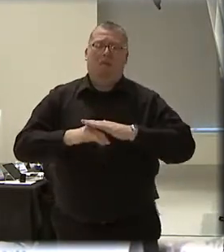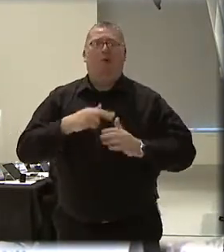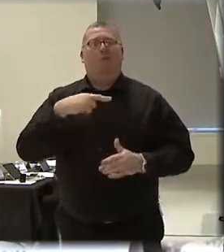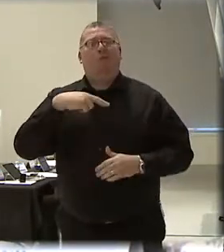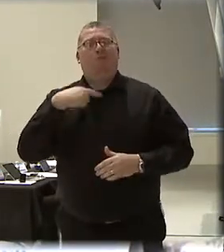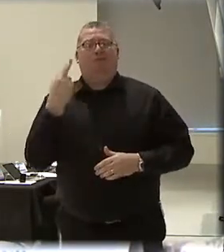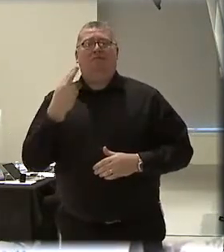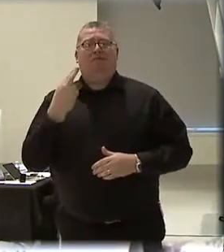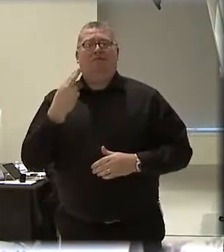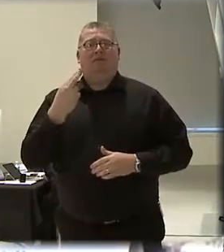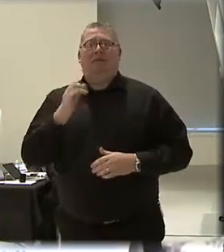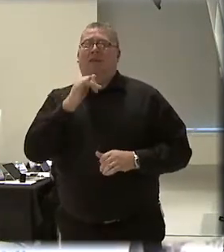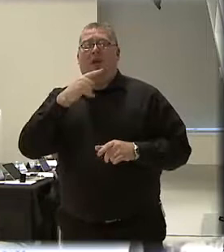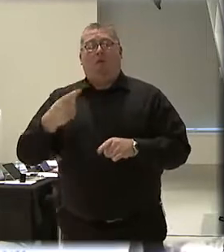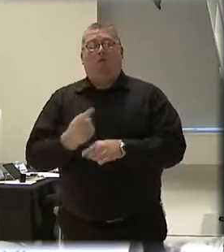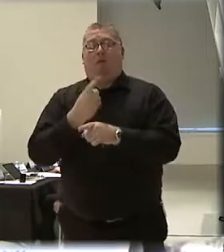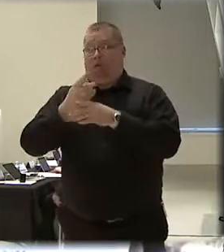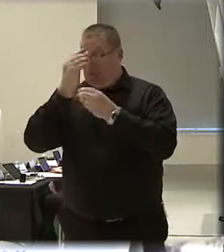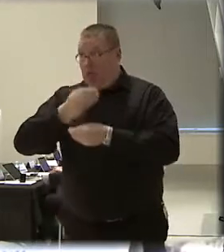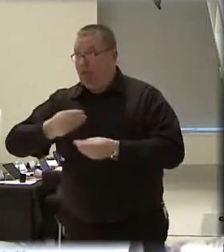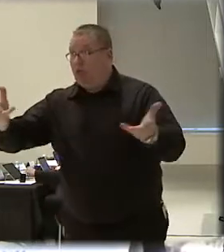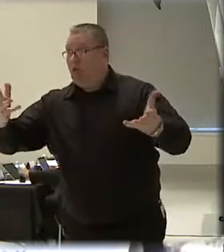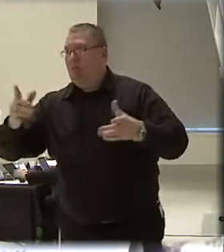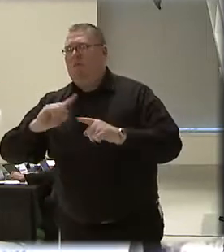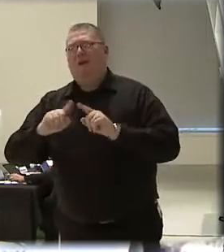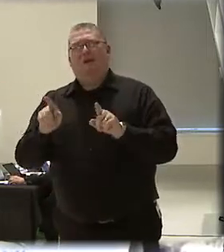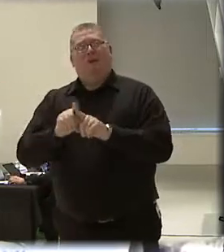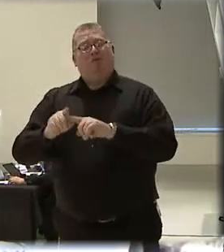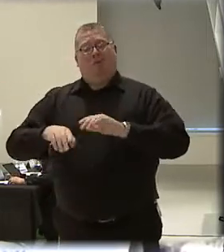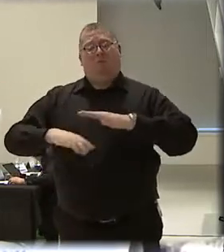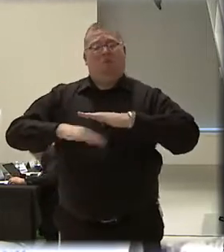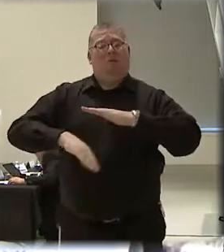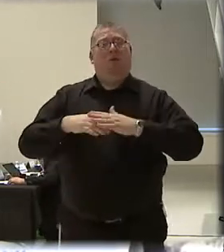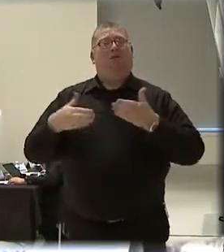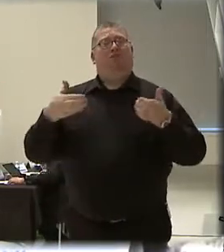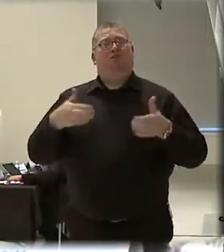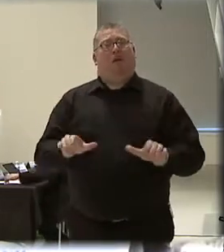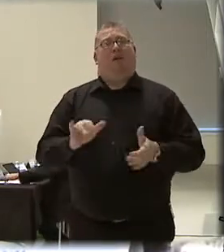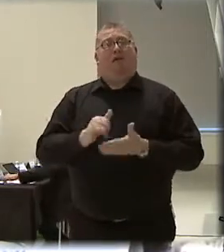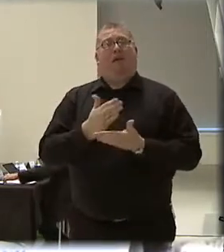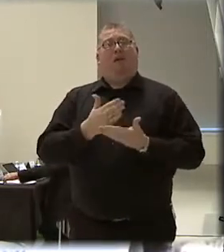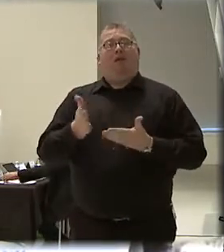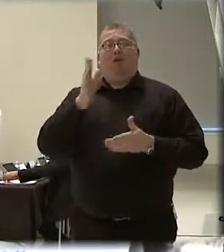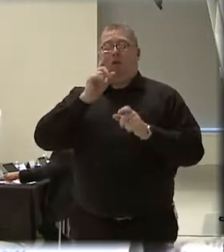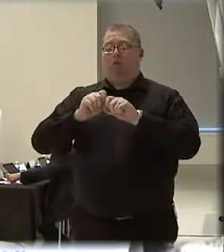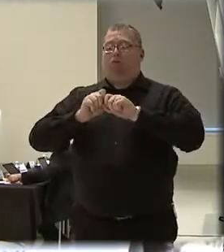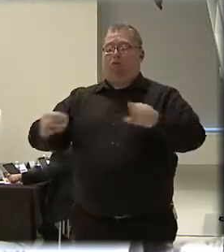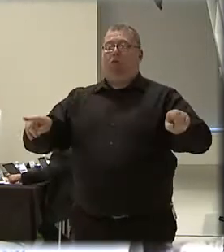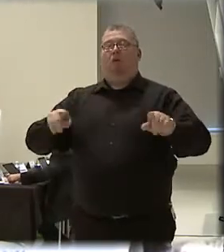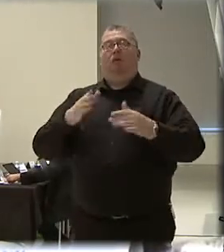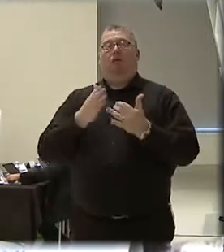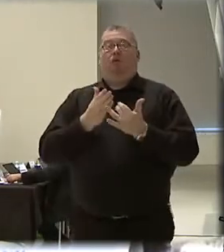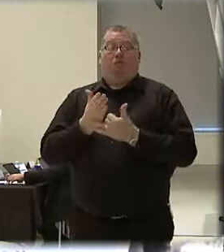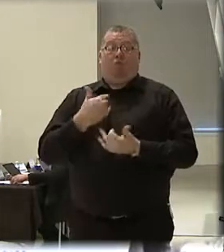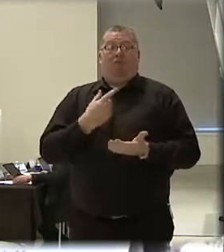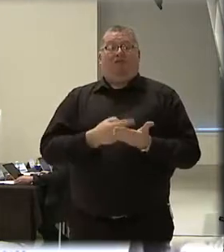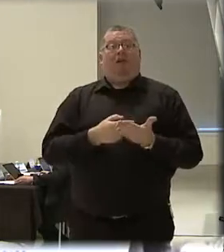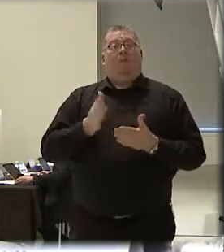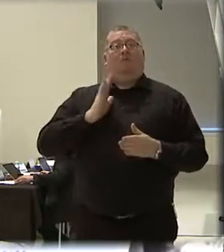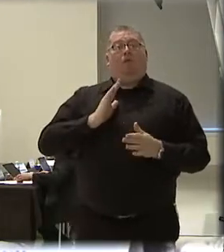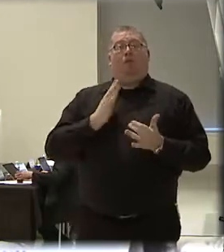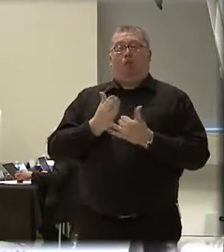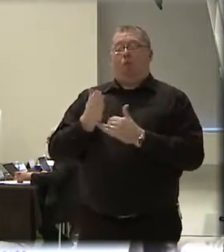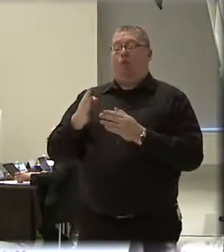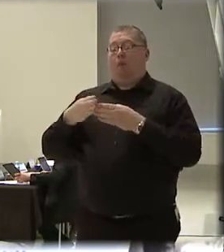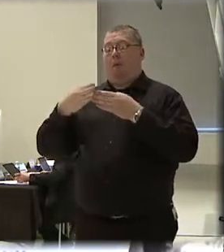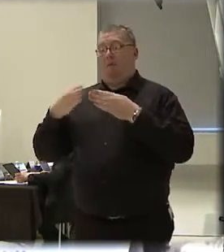of improper disclosure, but also to minimize the chance that those things will be disclosed through, as was discussed before, public